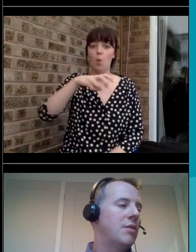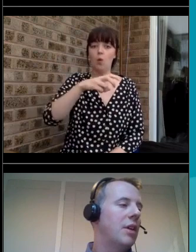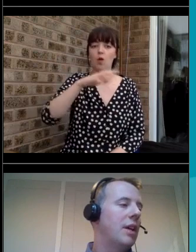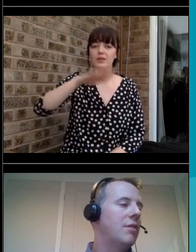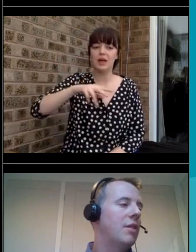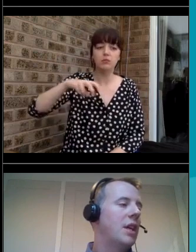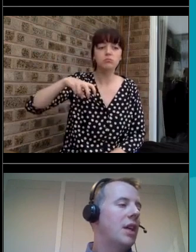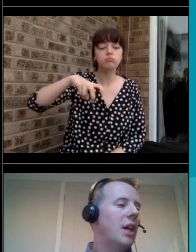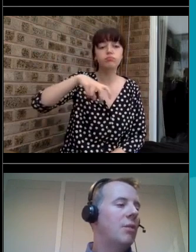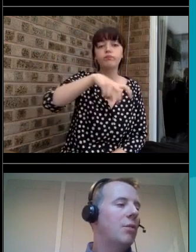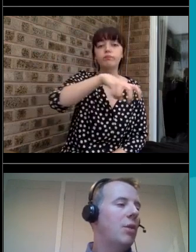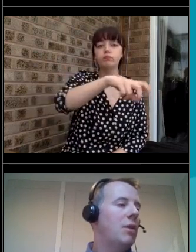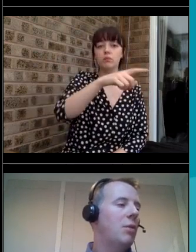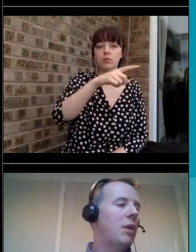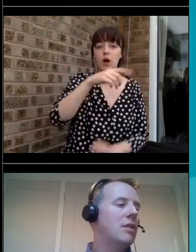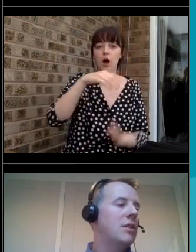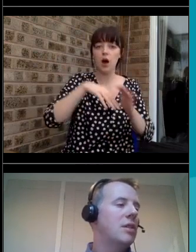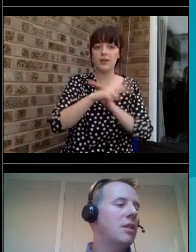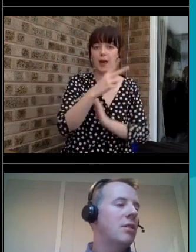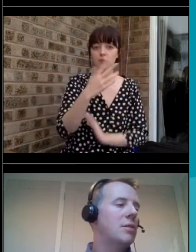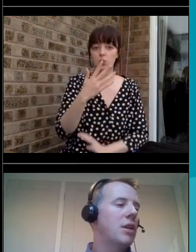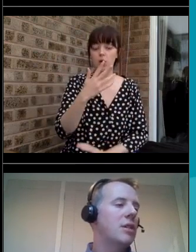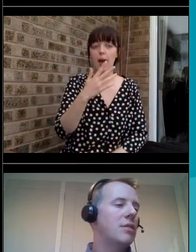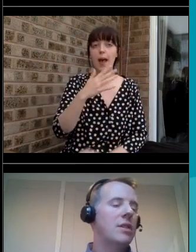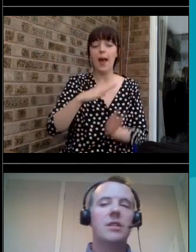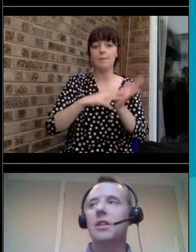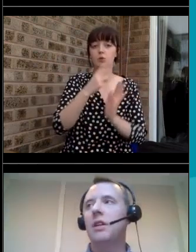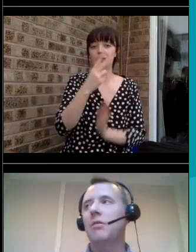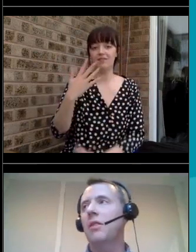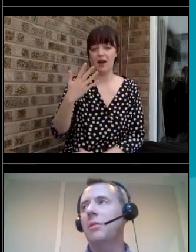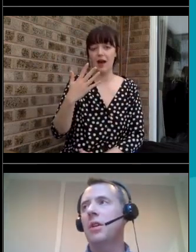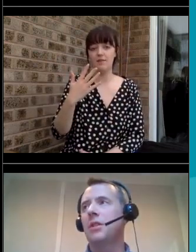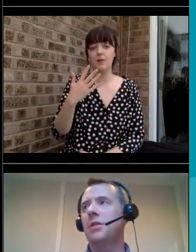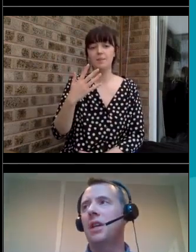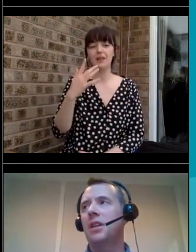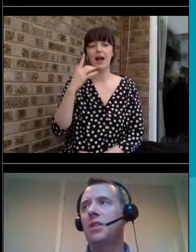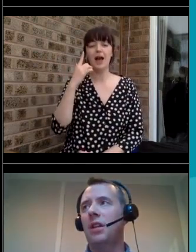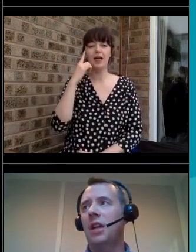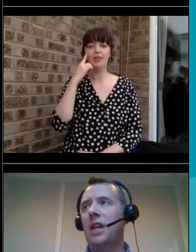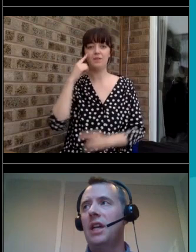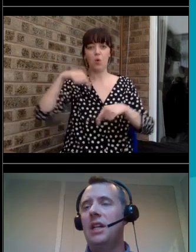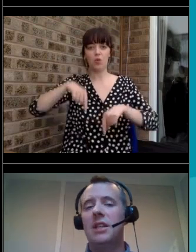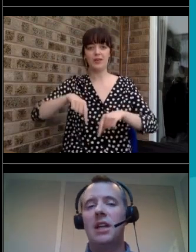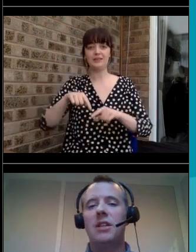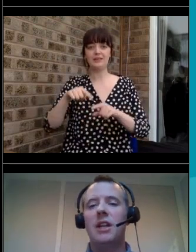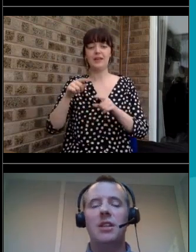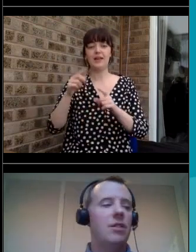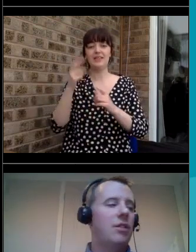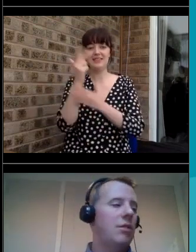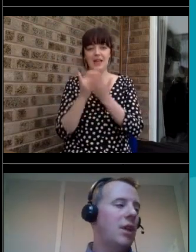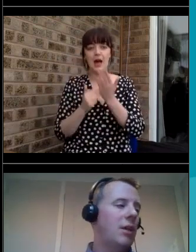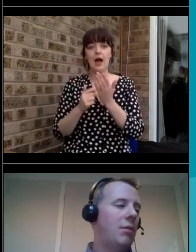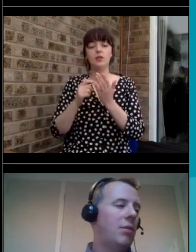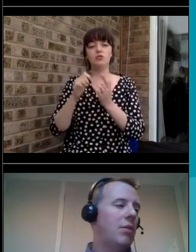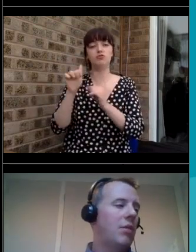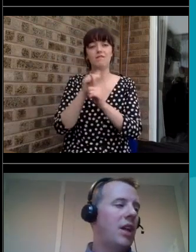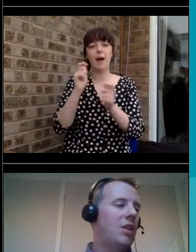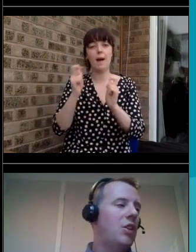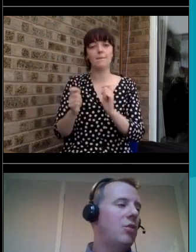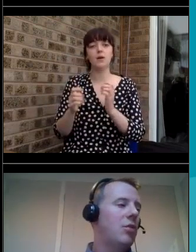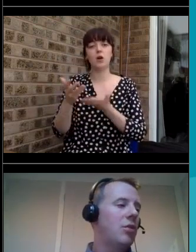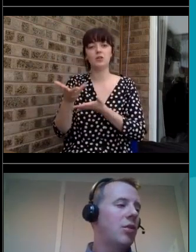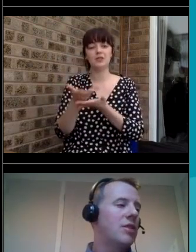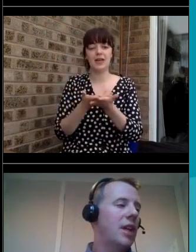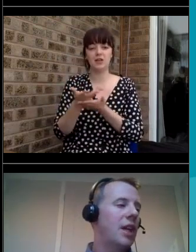the M25. And what we propose to do as part of this design refinement consultation is actually to